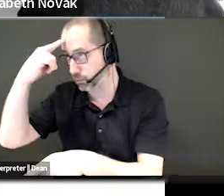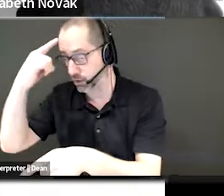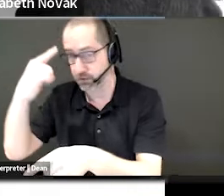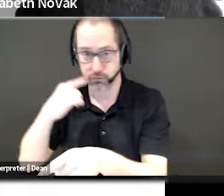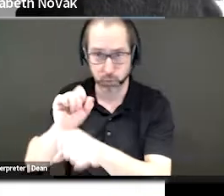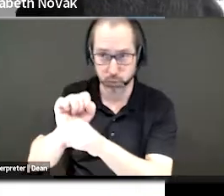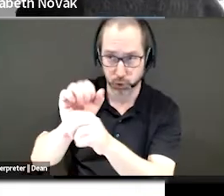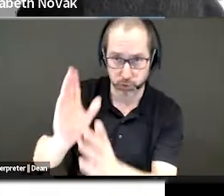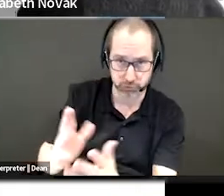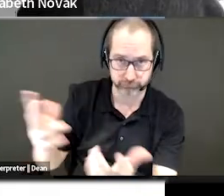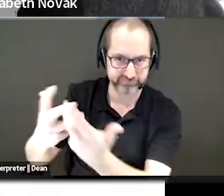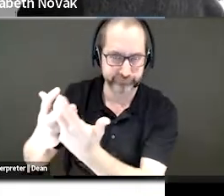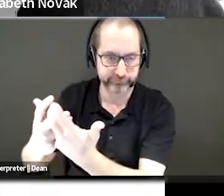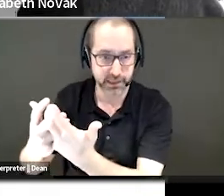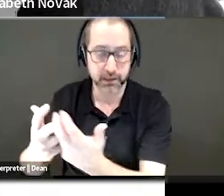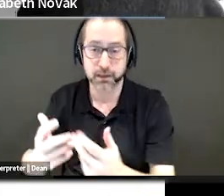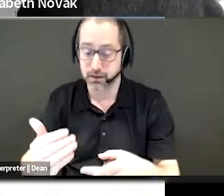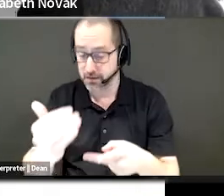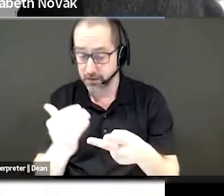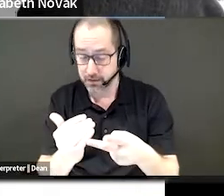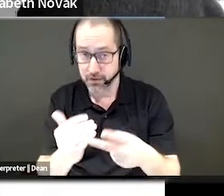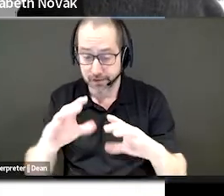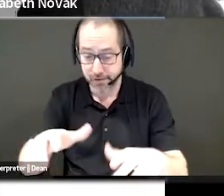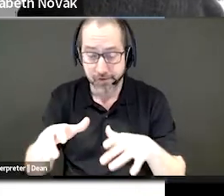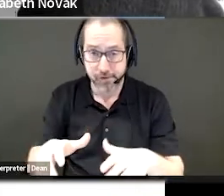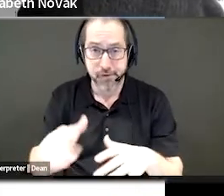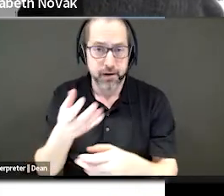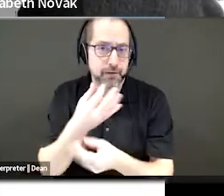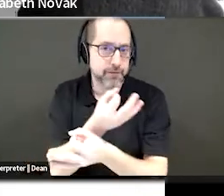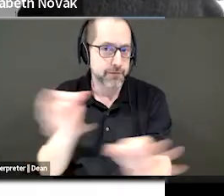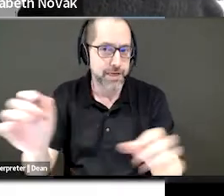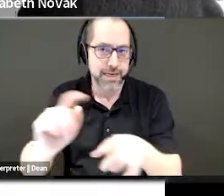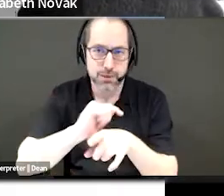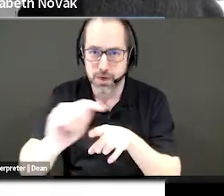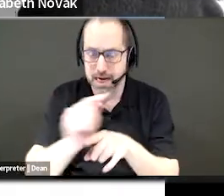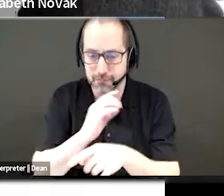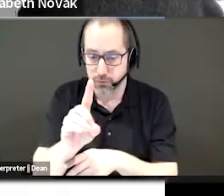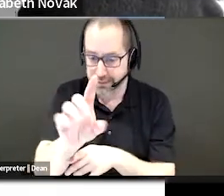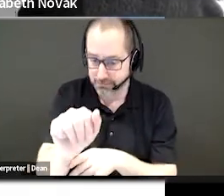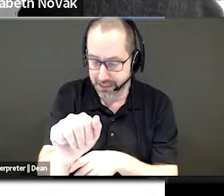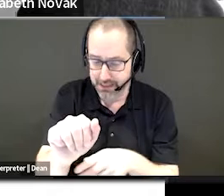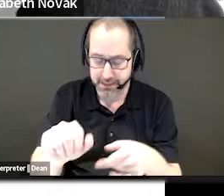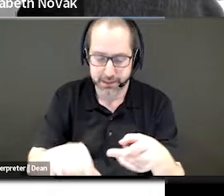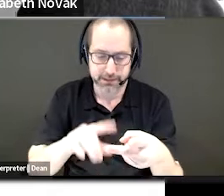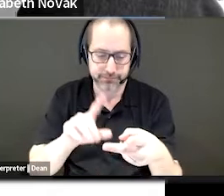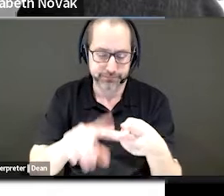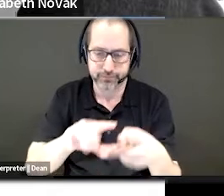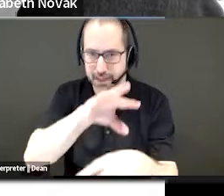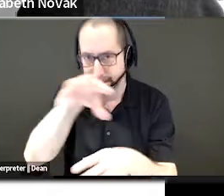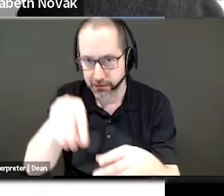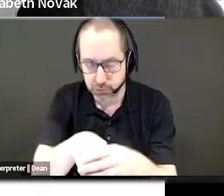free training on a variety of disability and inclusion topics, such as disability,